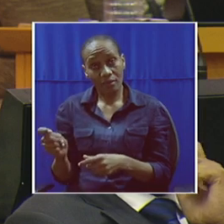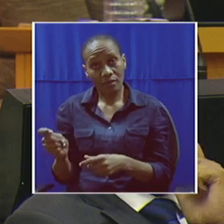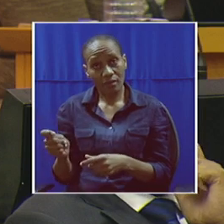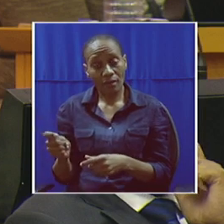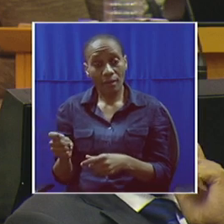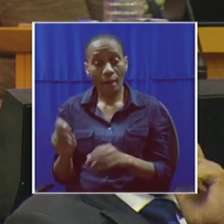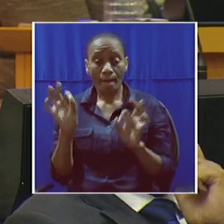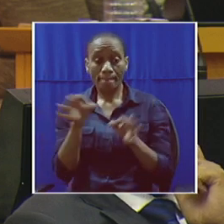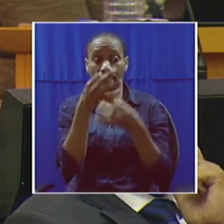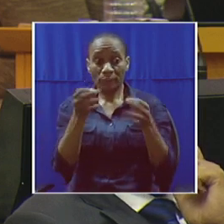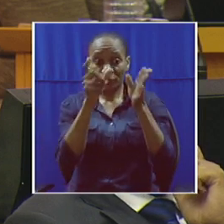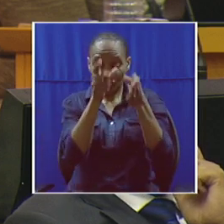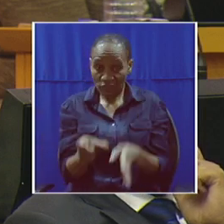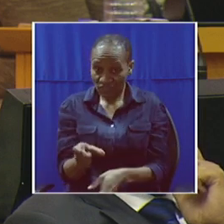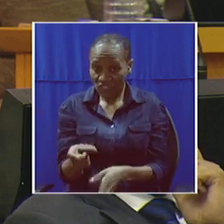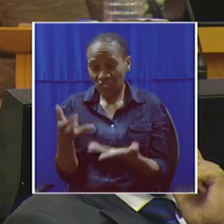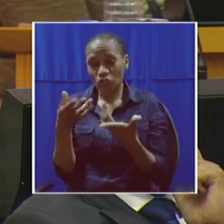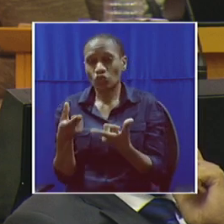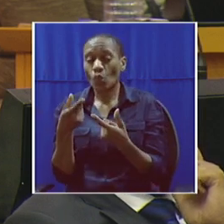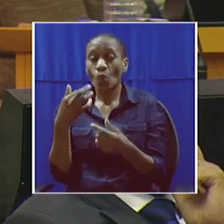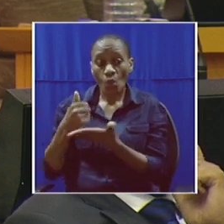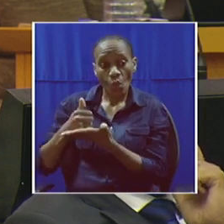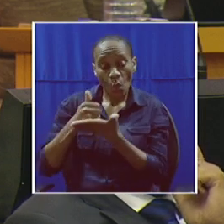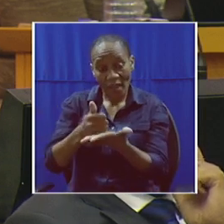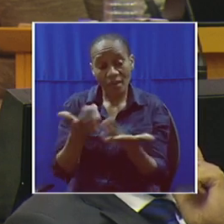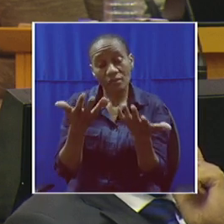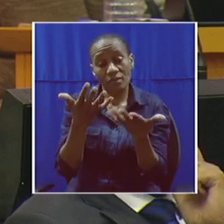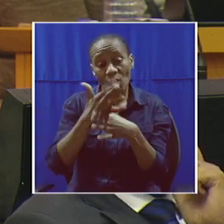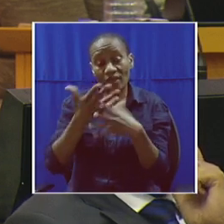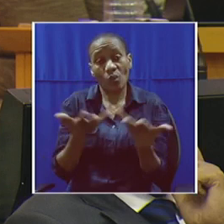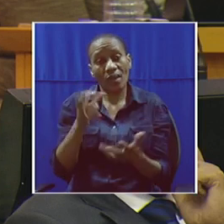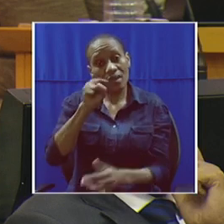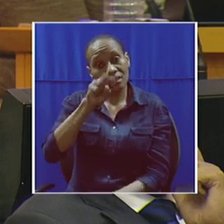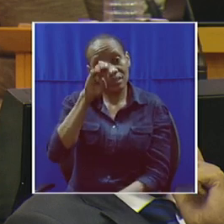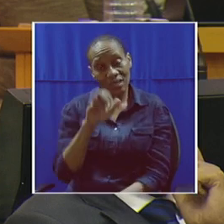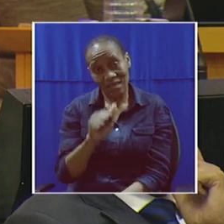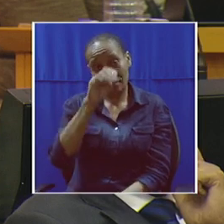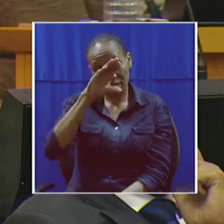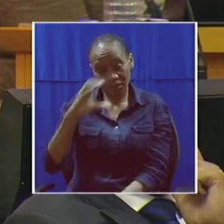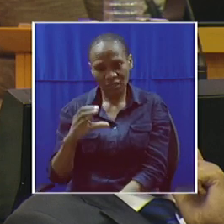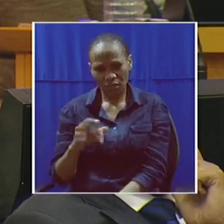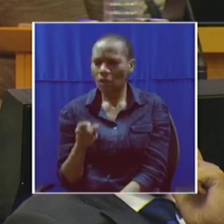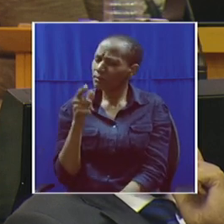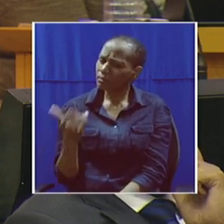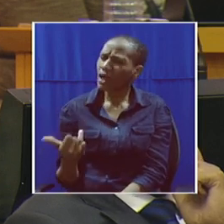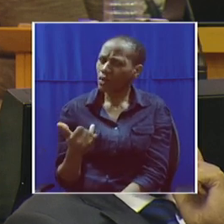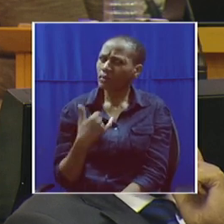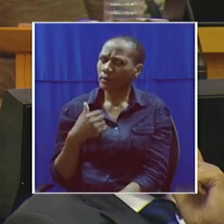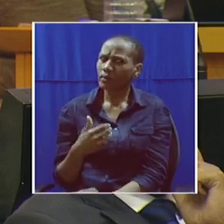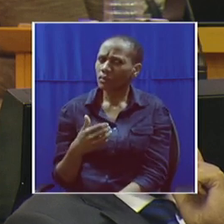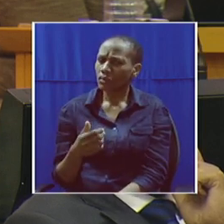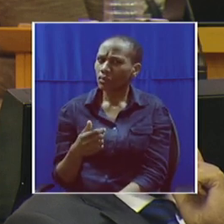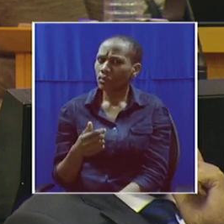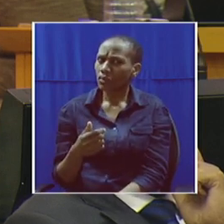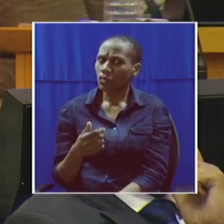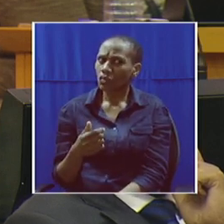musicians and others who have rendered service to the sabc now whilst this is not directly arising from your response